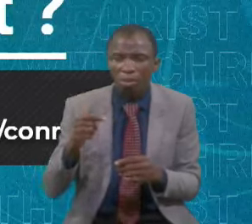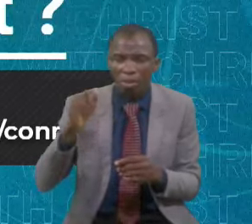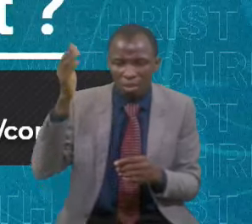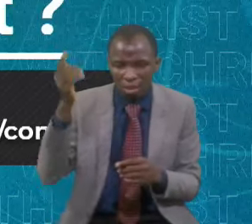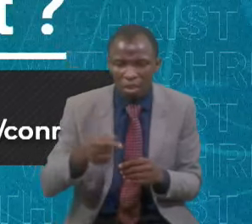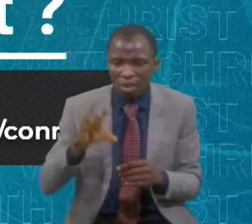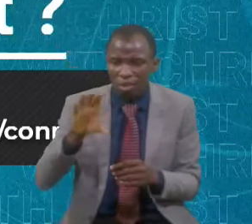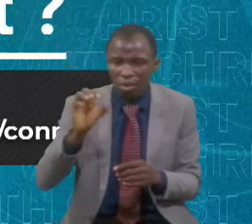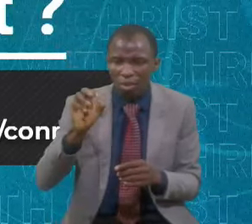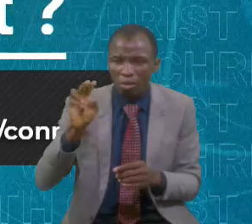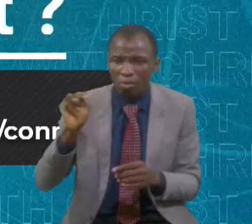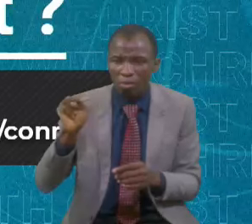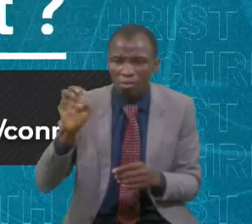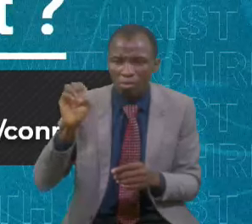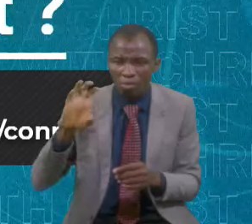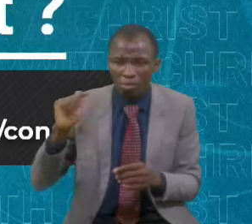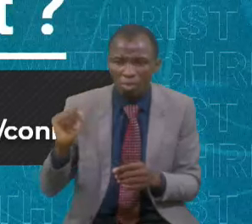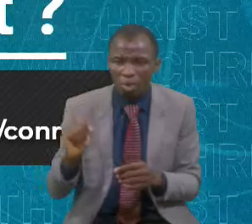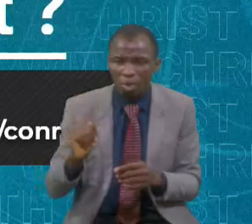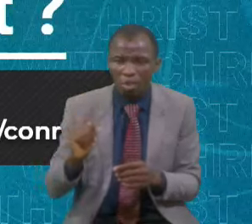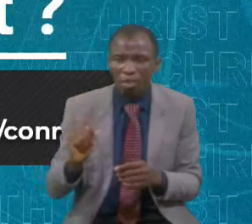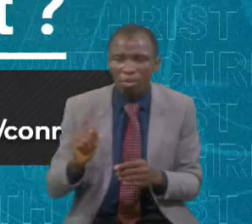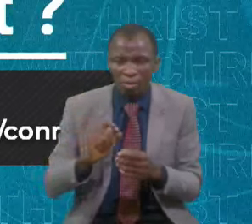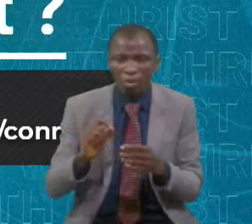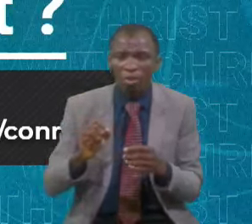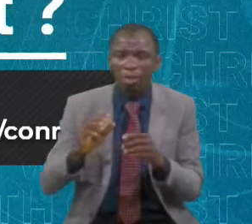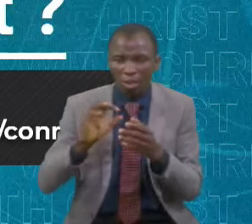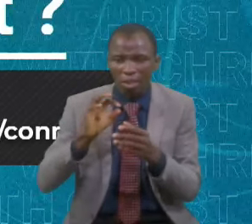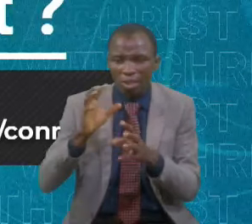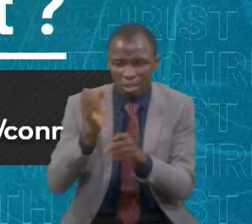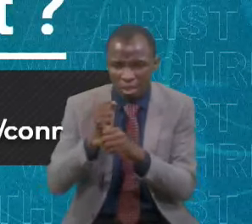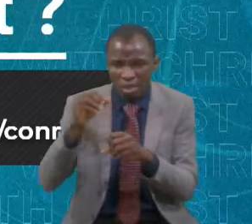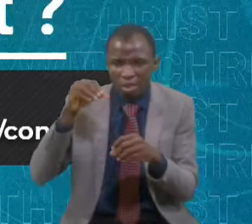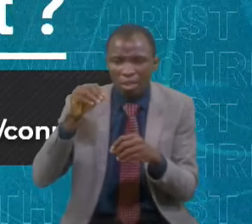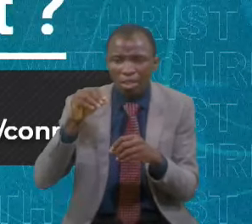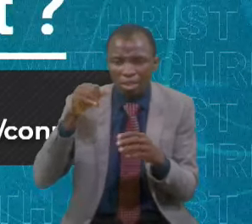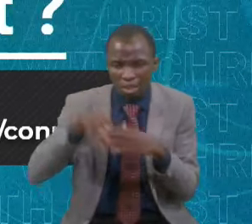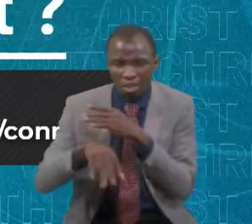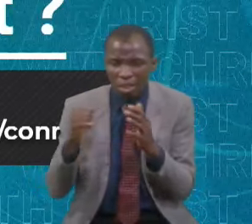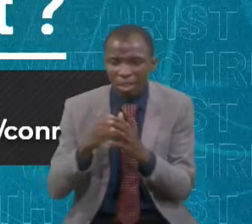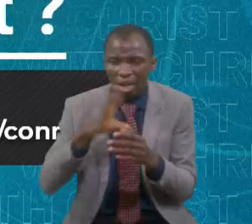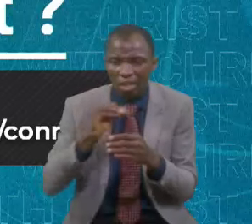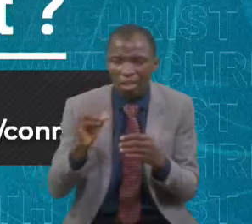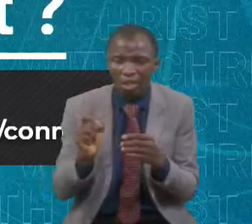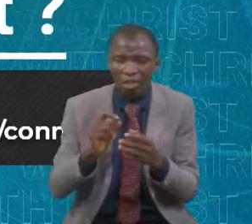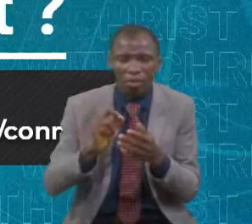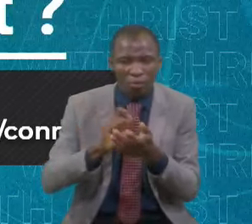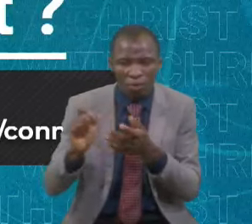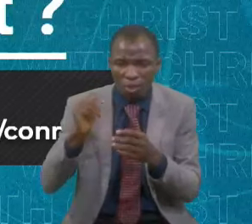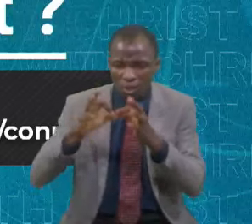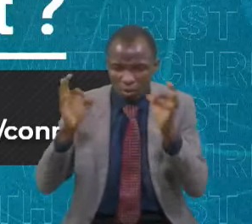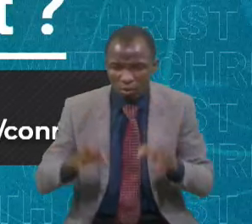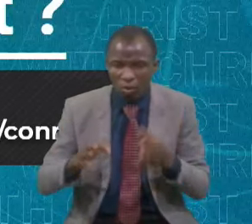can assist you in your new walk with Christ. Also, if